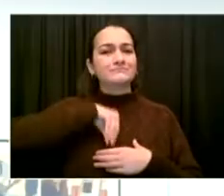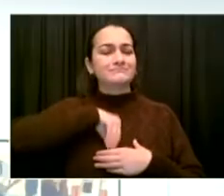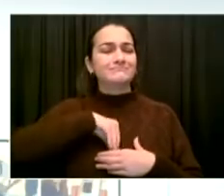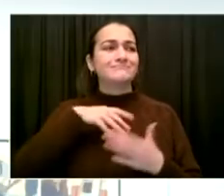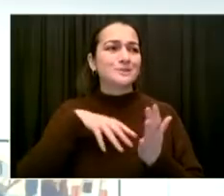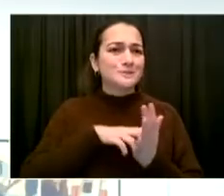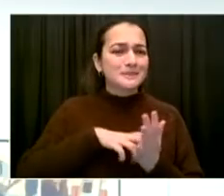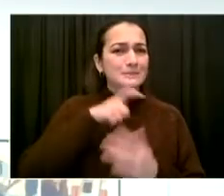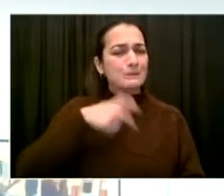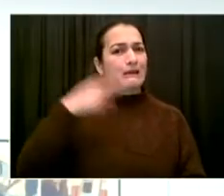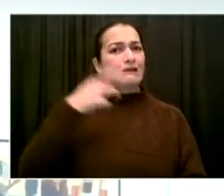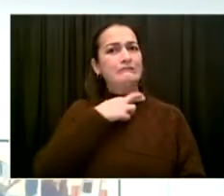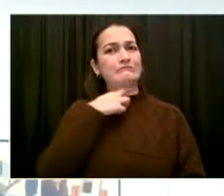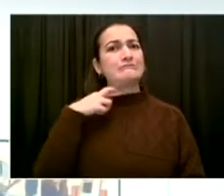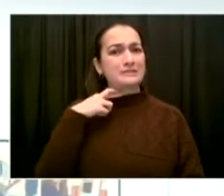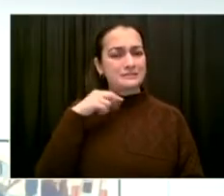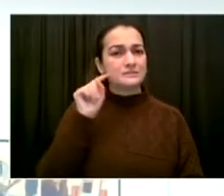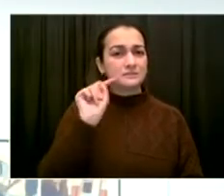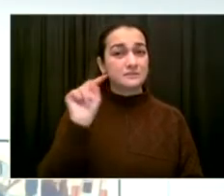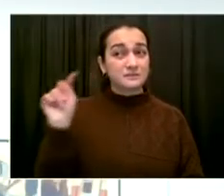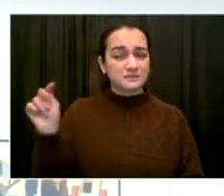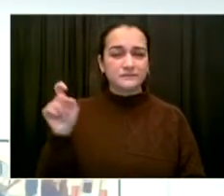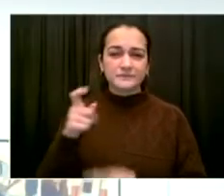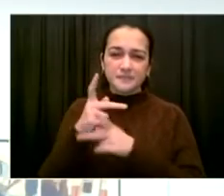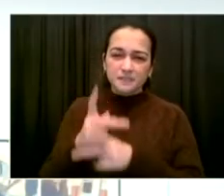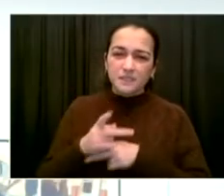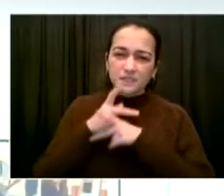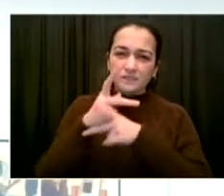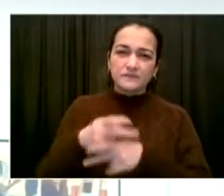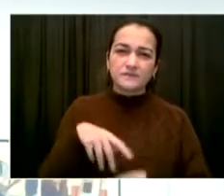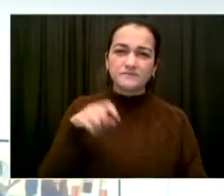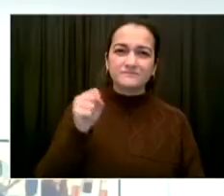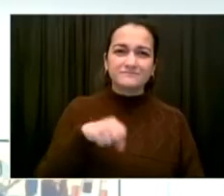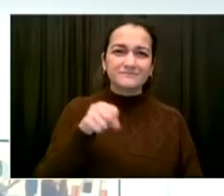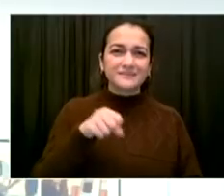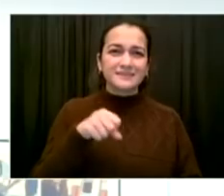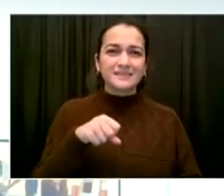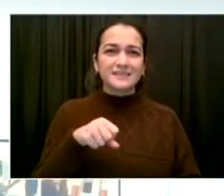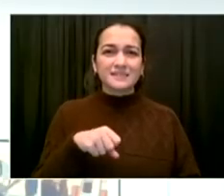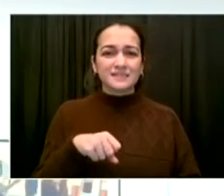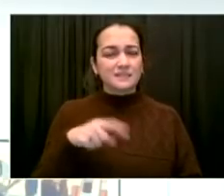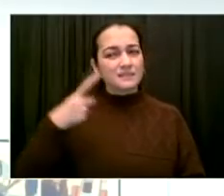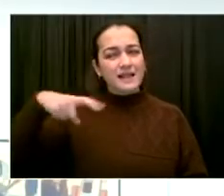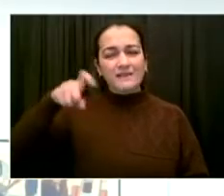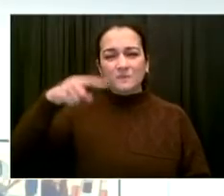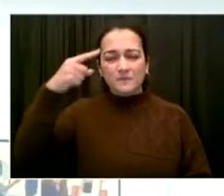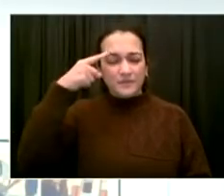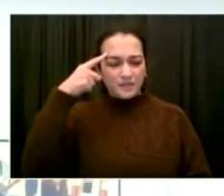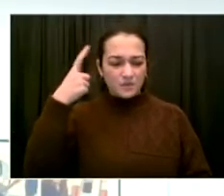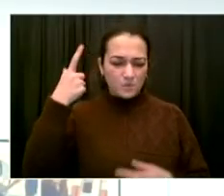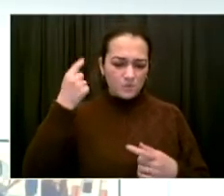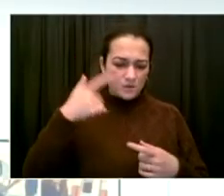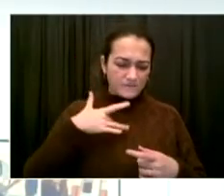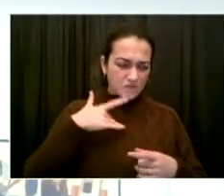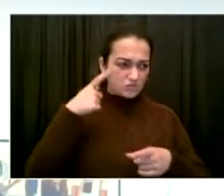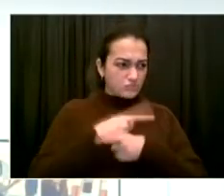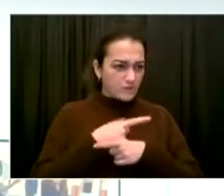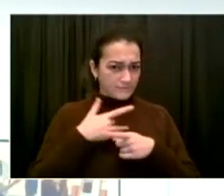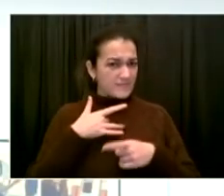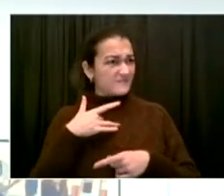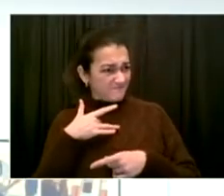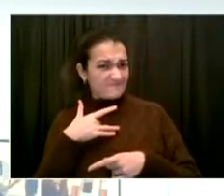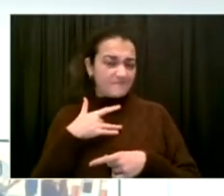are optional activities. And there are a range of ways that one can reduce their risk. Certainly, if you were planning to go